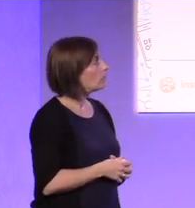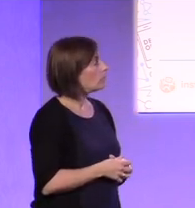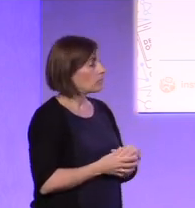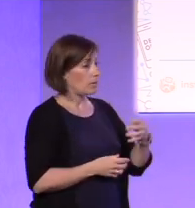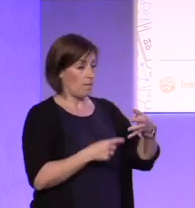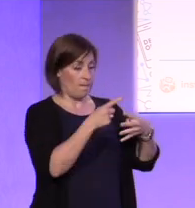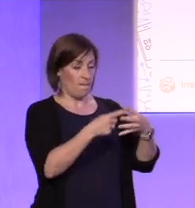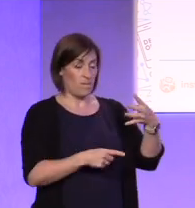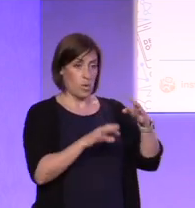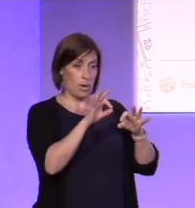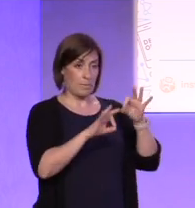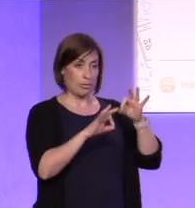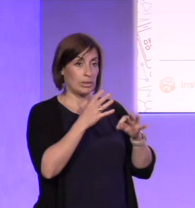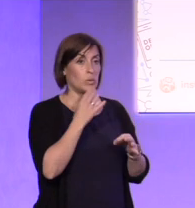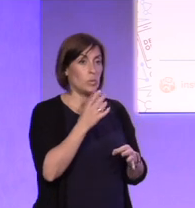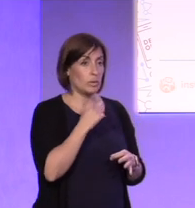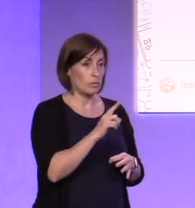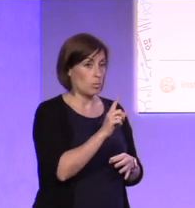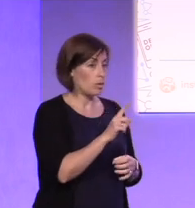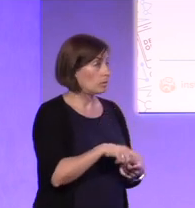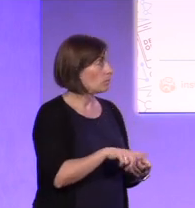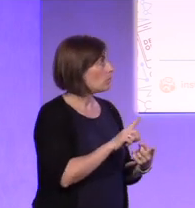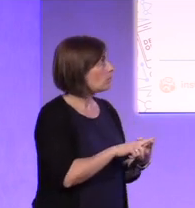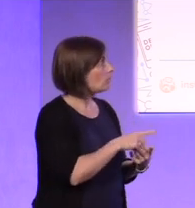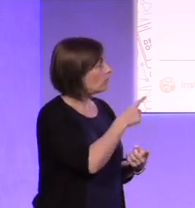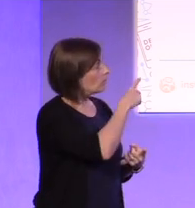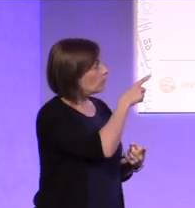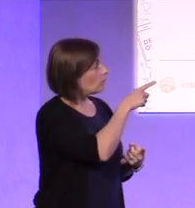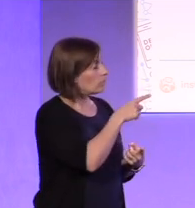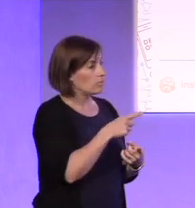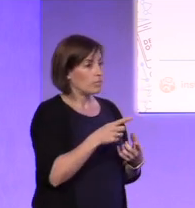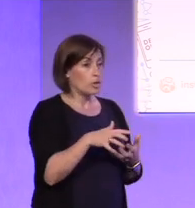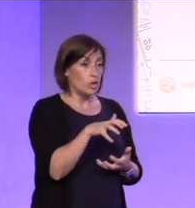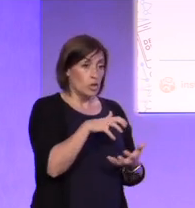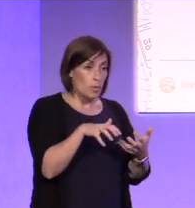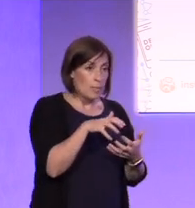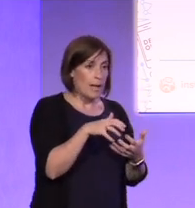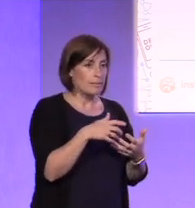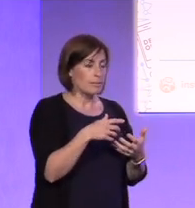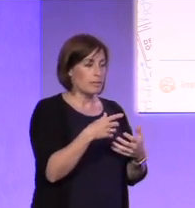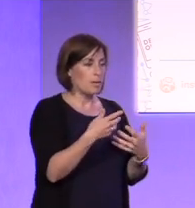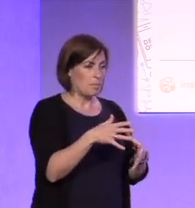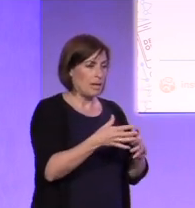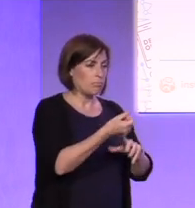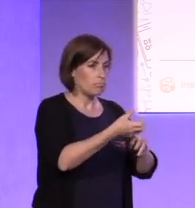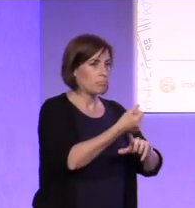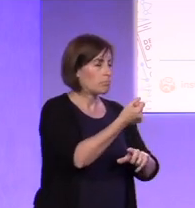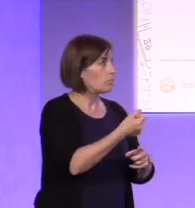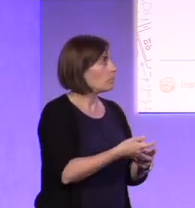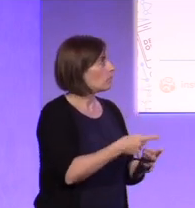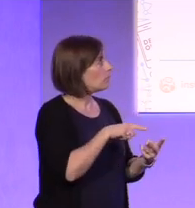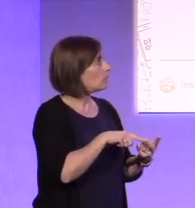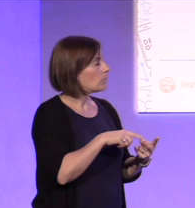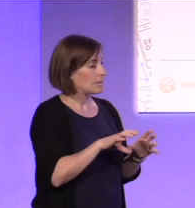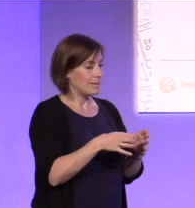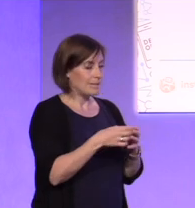of the throughput of our team and the capacity of the team at any one point in time. And we also exposed the number of defects and the number of incidents so we could see the effects